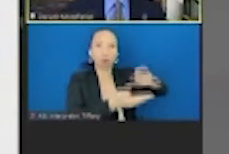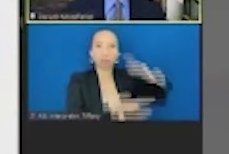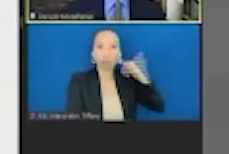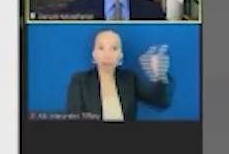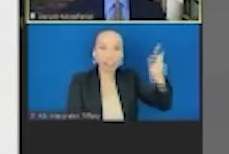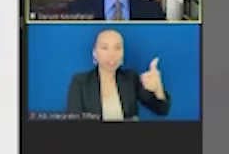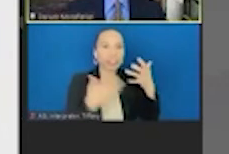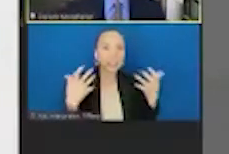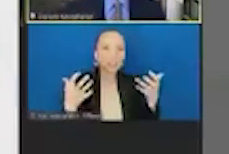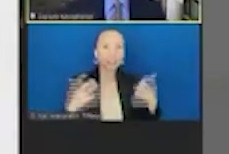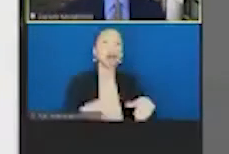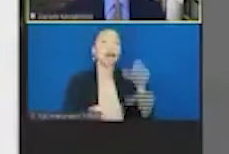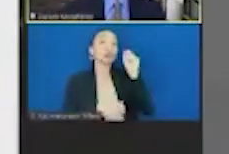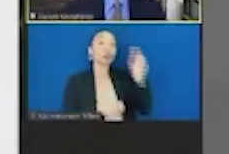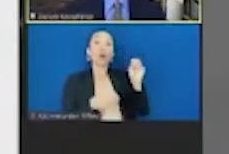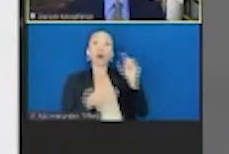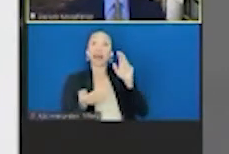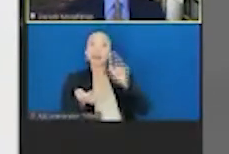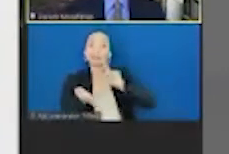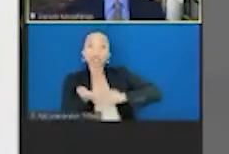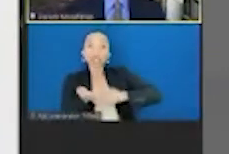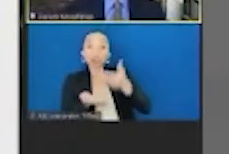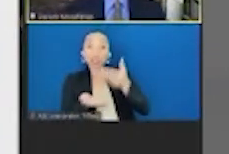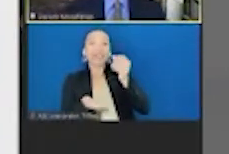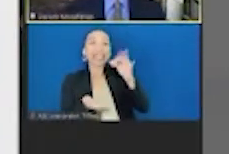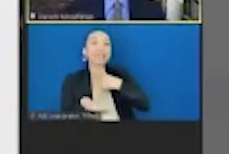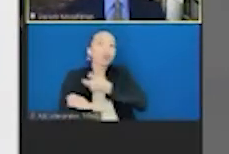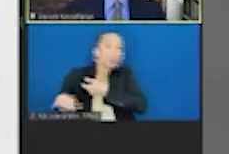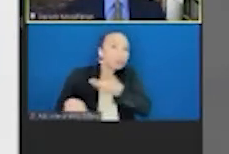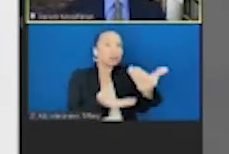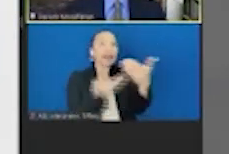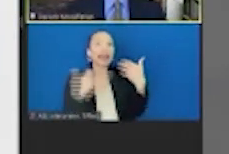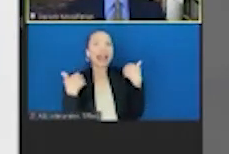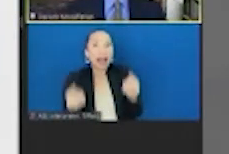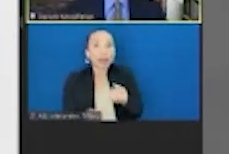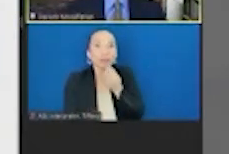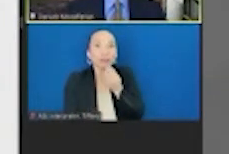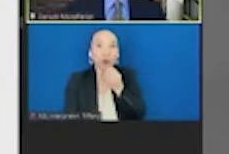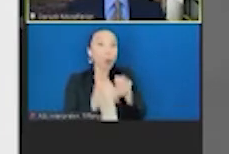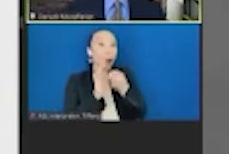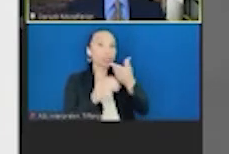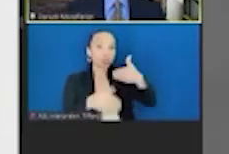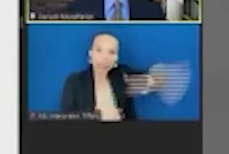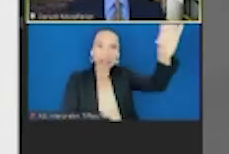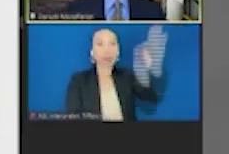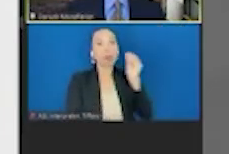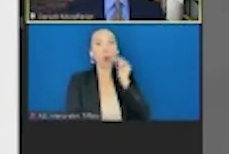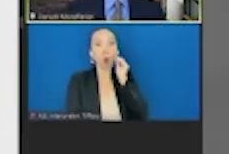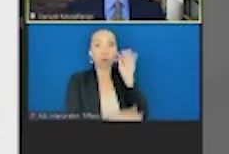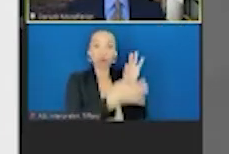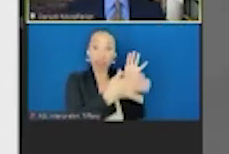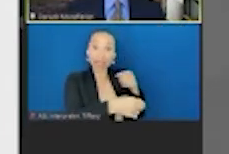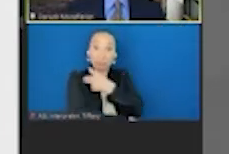healthy meals to these people at home, you deliver meals at home to these patients once they're discharged from the hospital, they do much better.